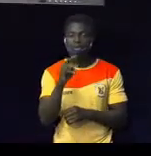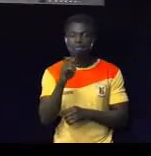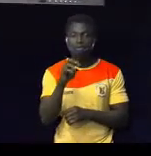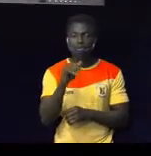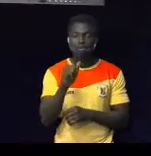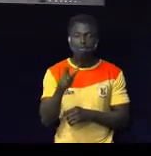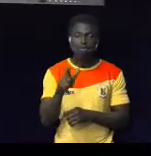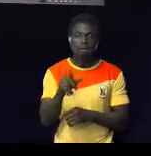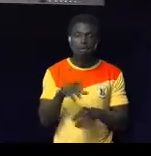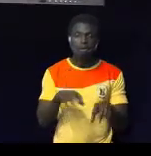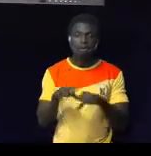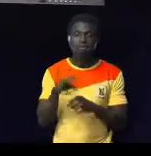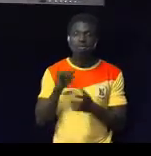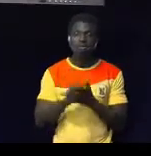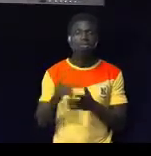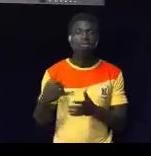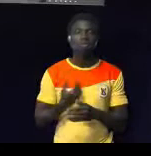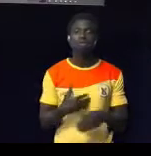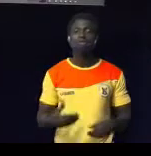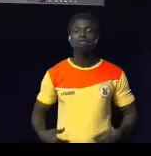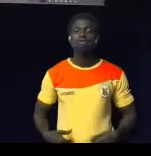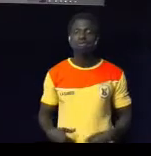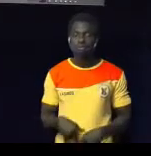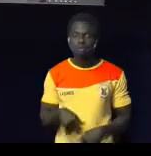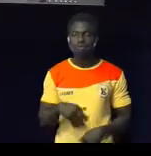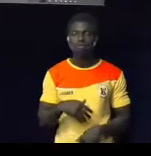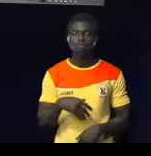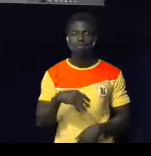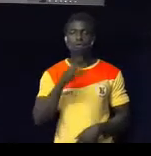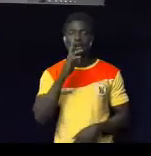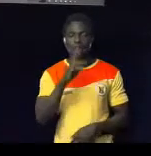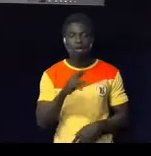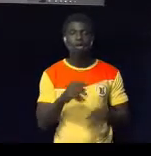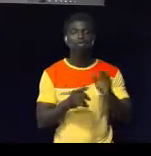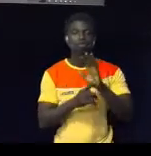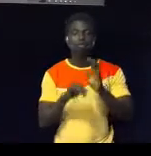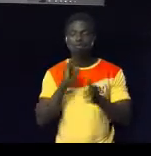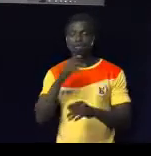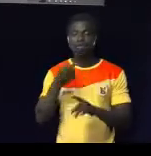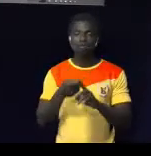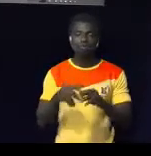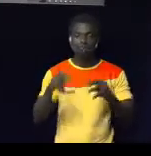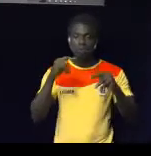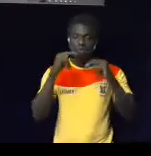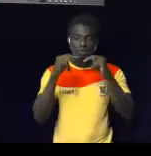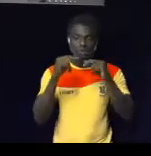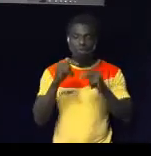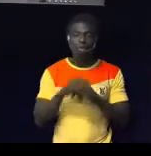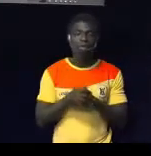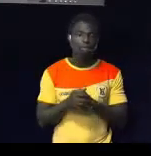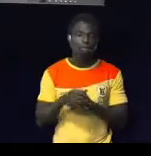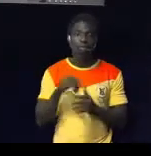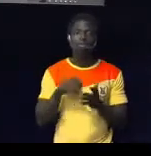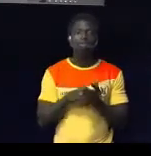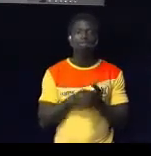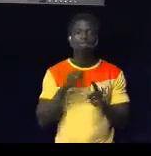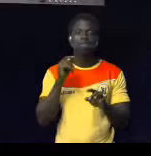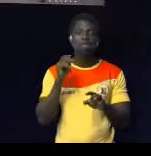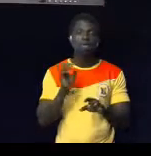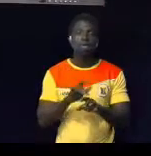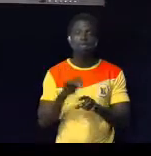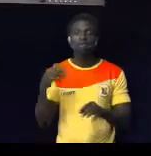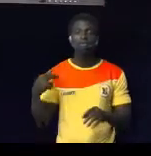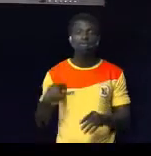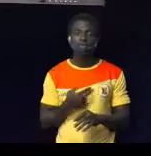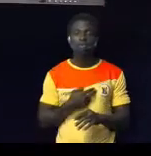youths or the elderly ones are displaying, some are gotten from the internet. The use of internet also affected